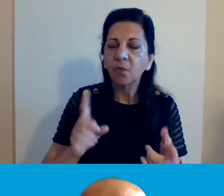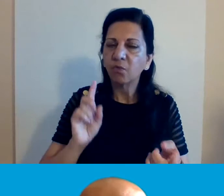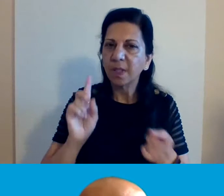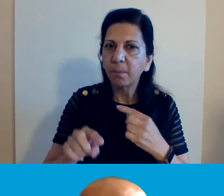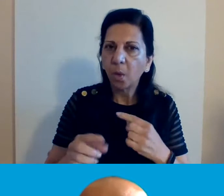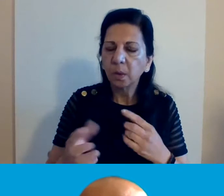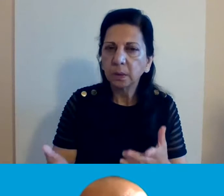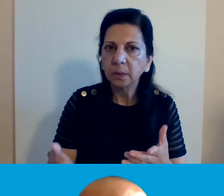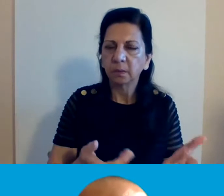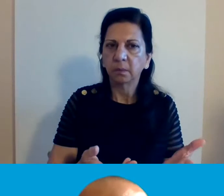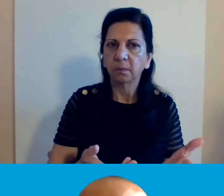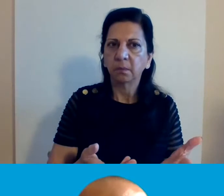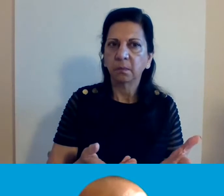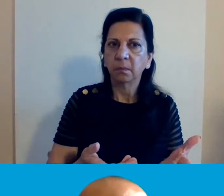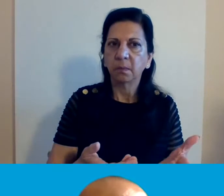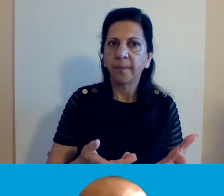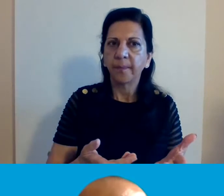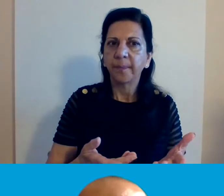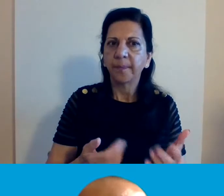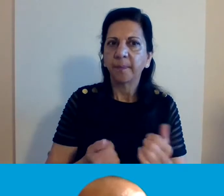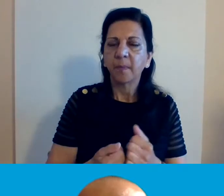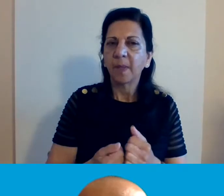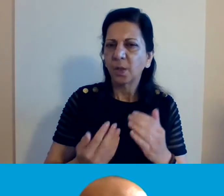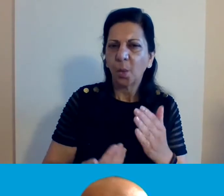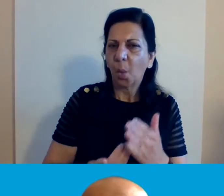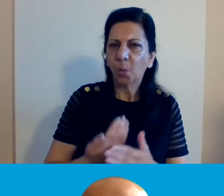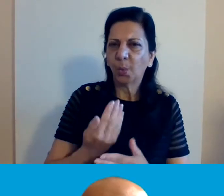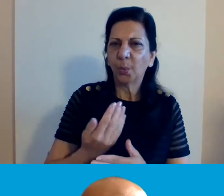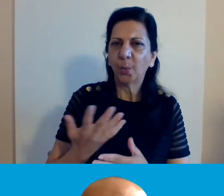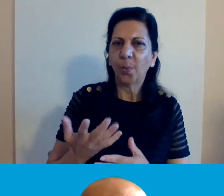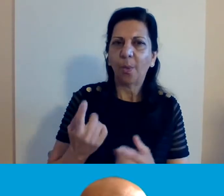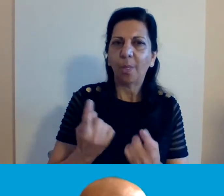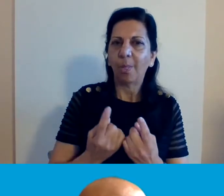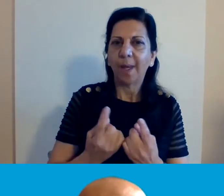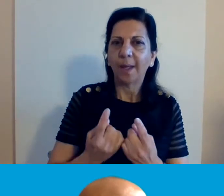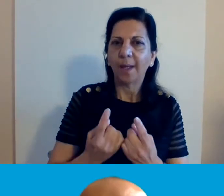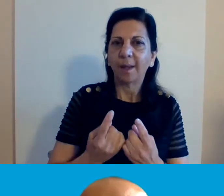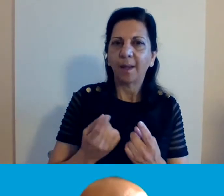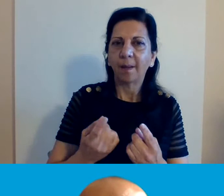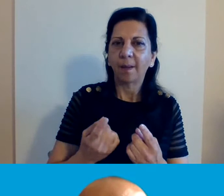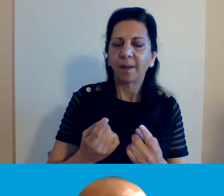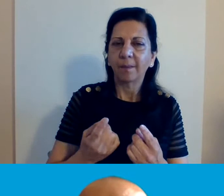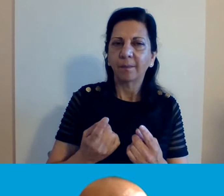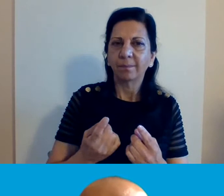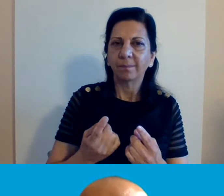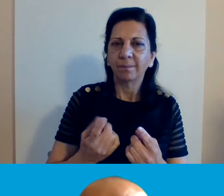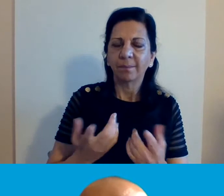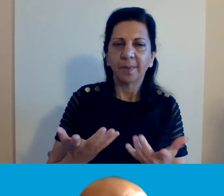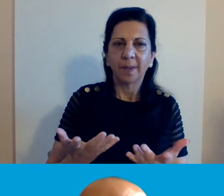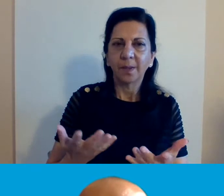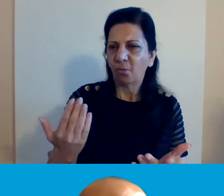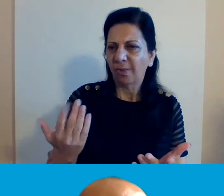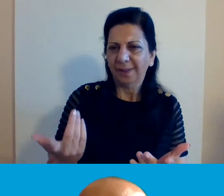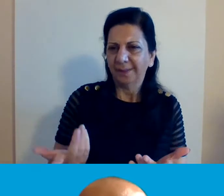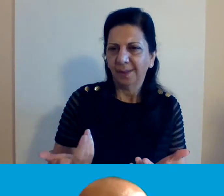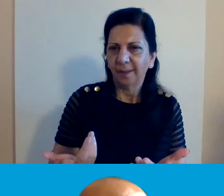pandemic. So that wouldn't be a new thing, but that would be something that would be had been going on all along and will continue to go